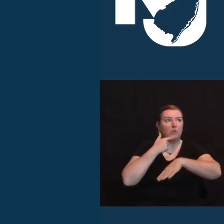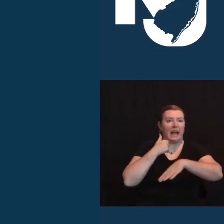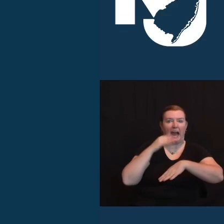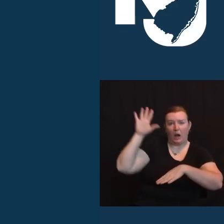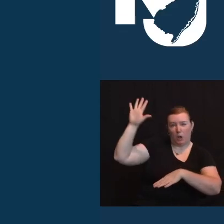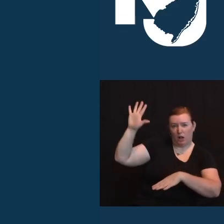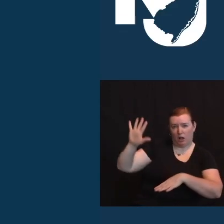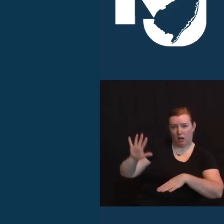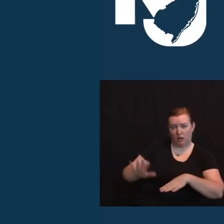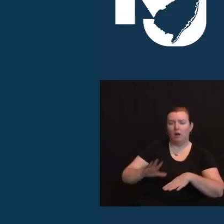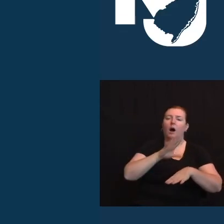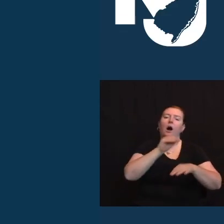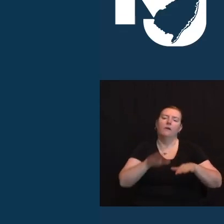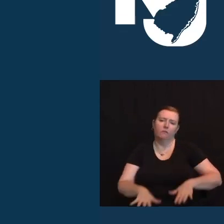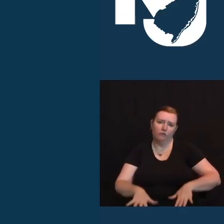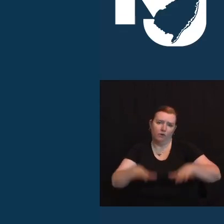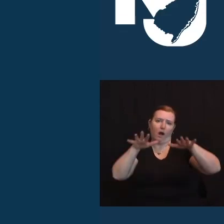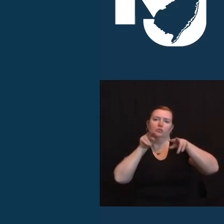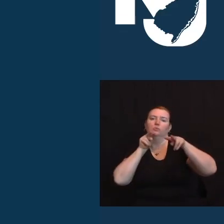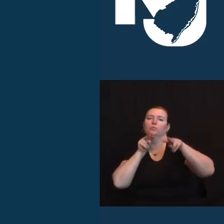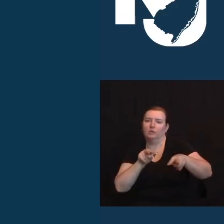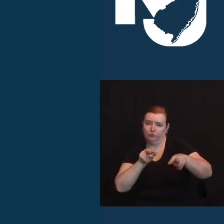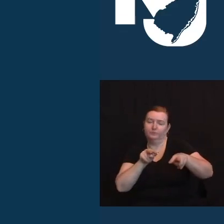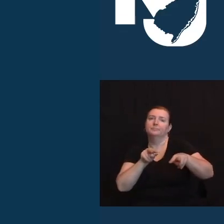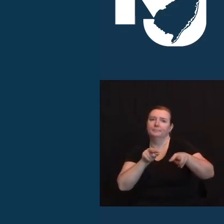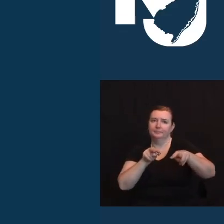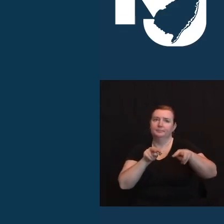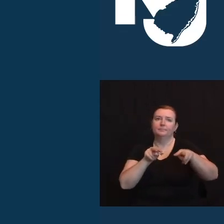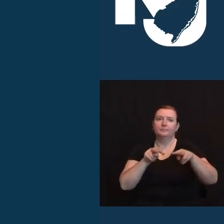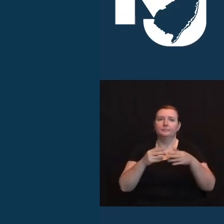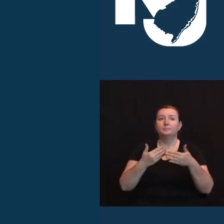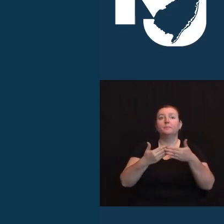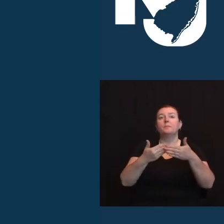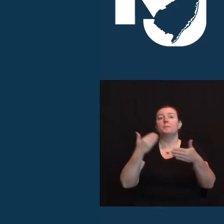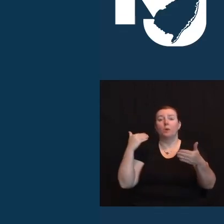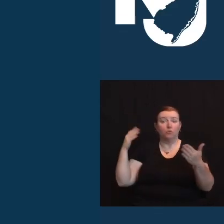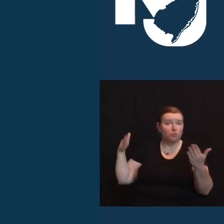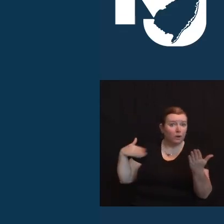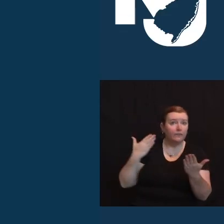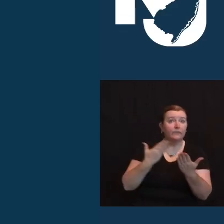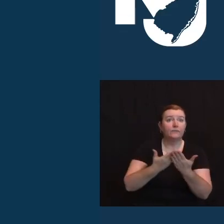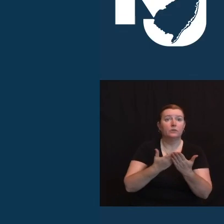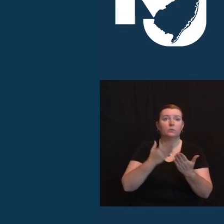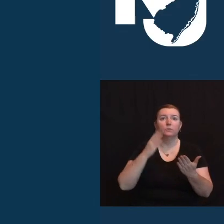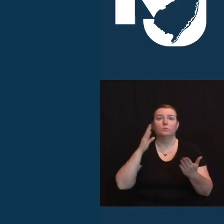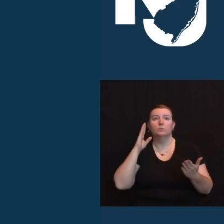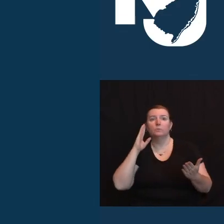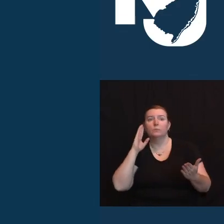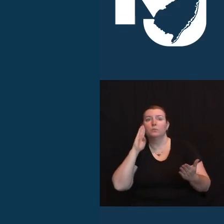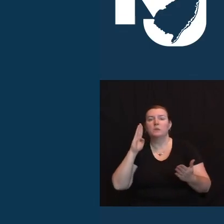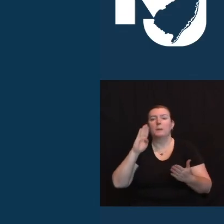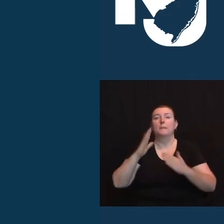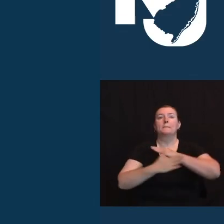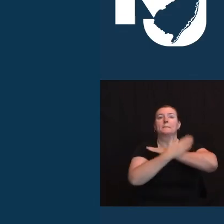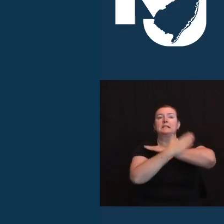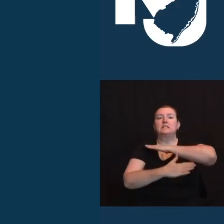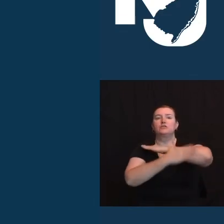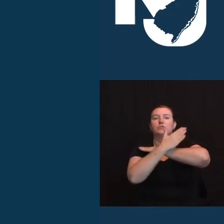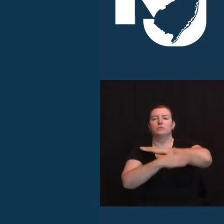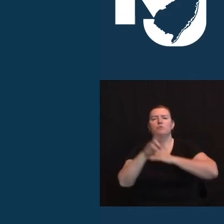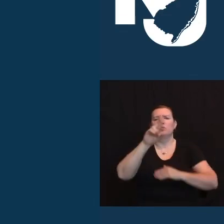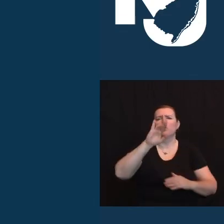more color to this, I know. Leading up to the storm, there will be rip currents along our beaches, so please take extra precaution if you